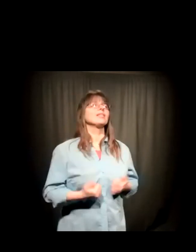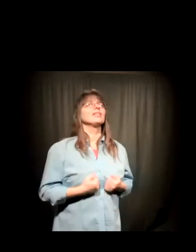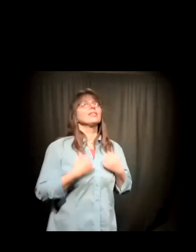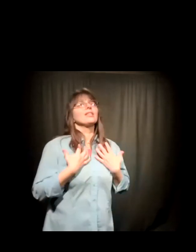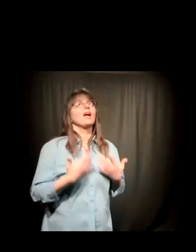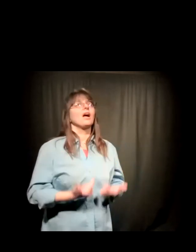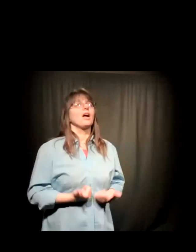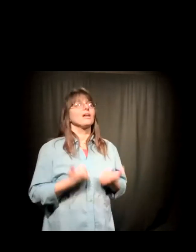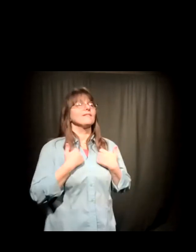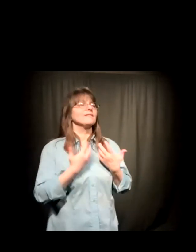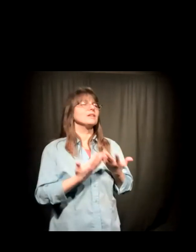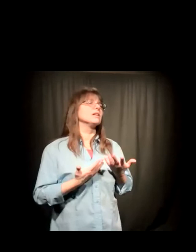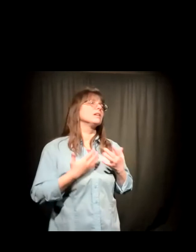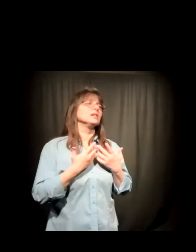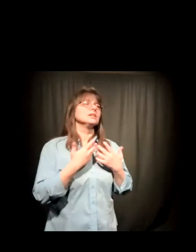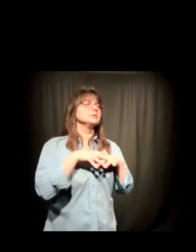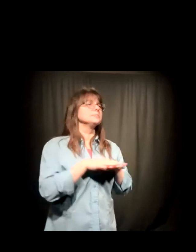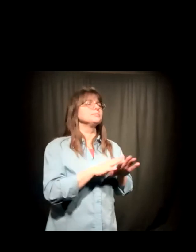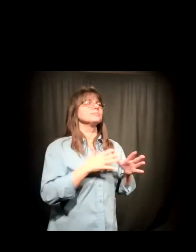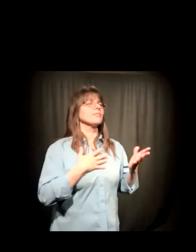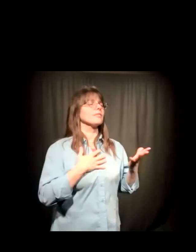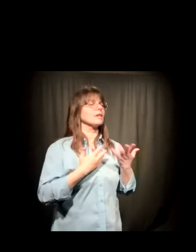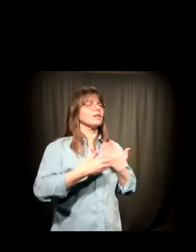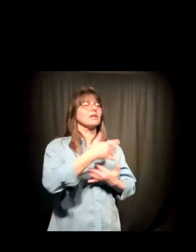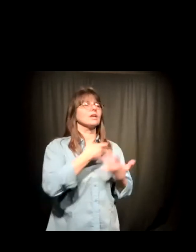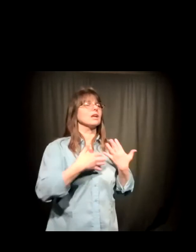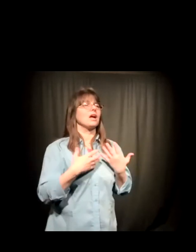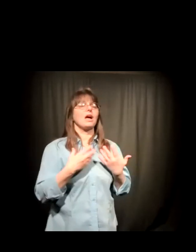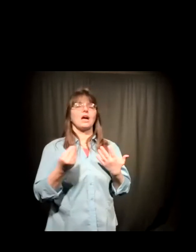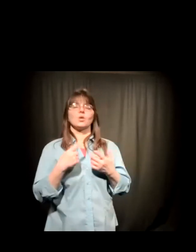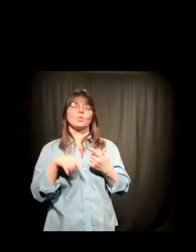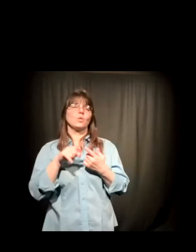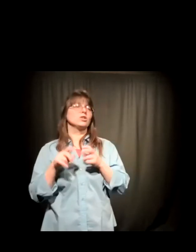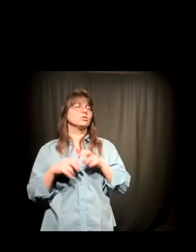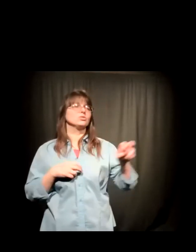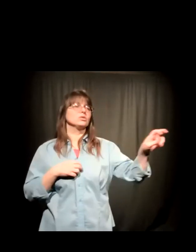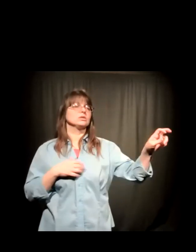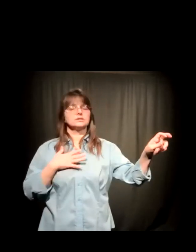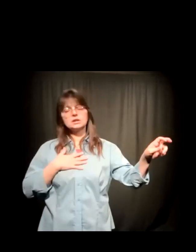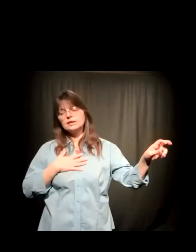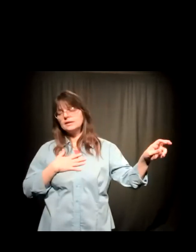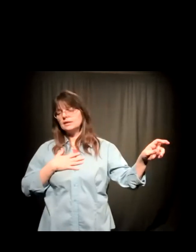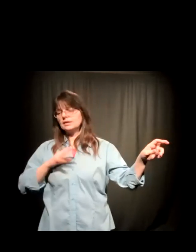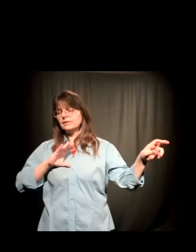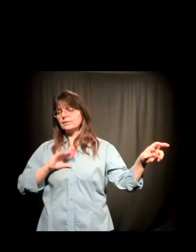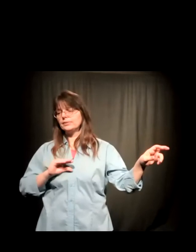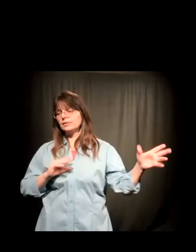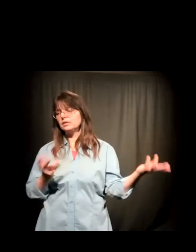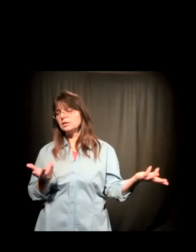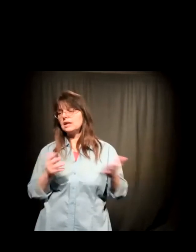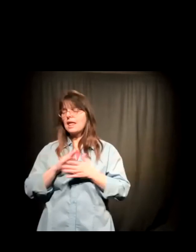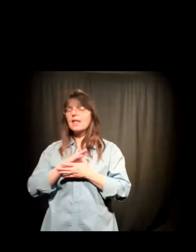or when it goes, the other wheels go on by themselves for a time. It is very languidly and more